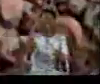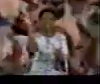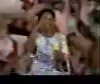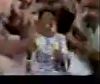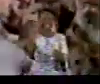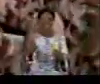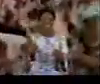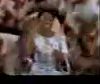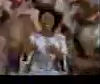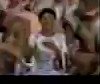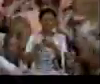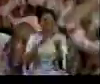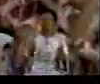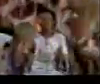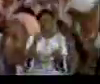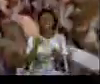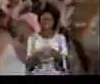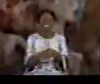papa